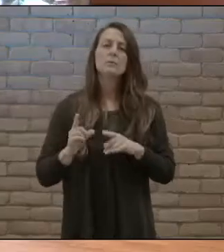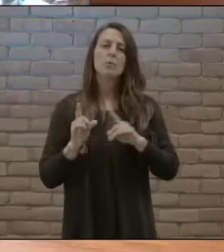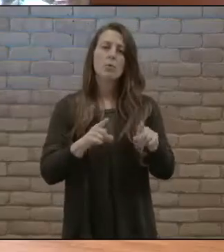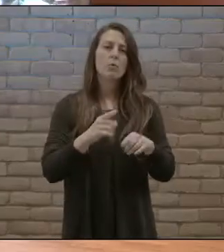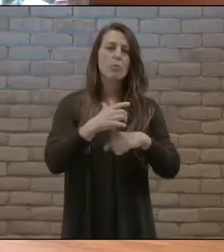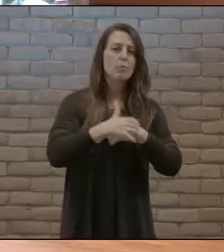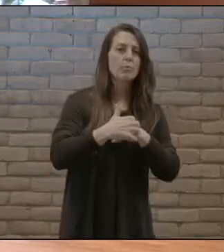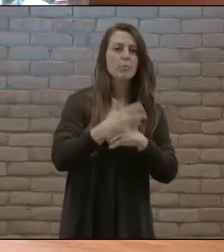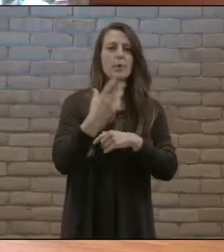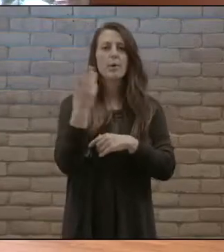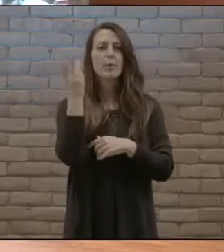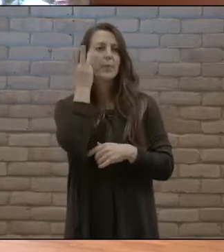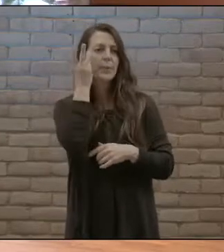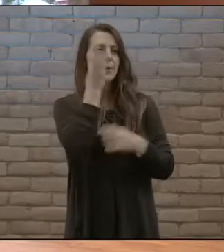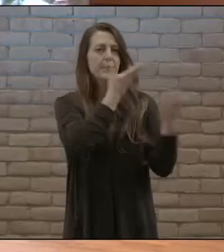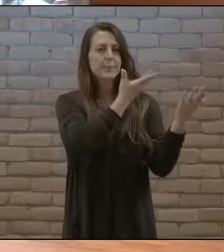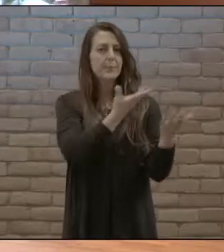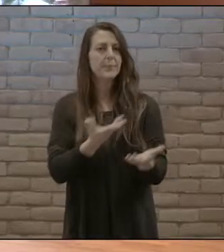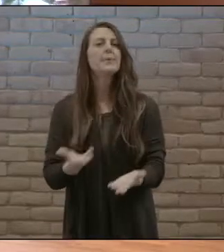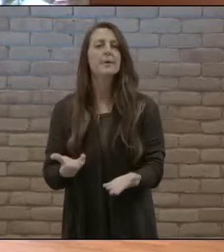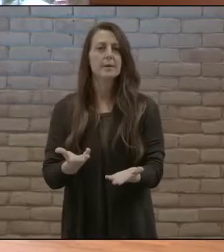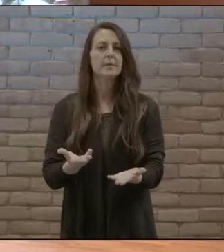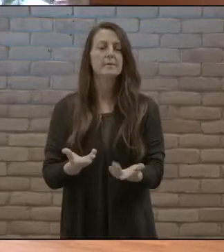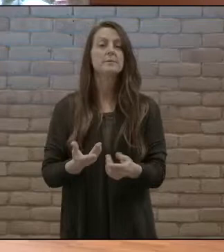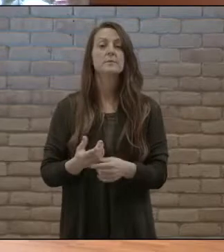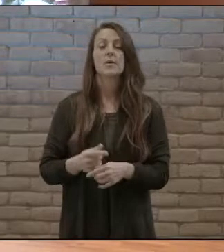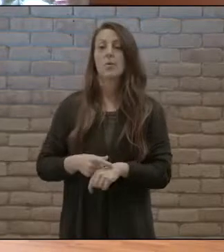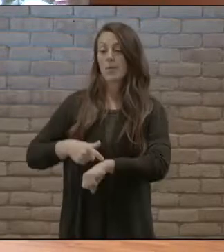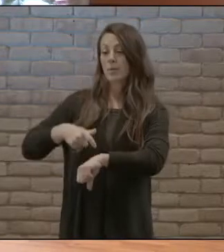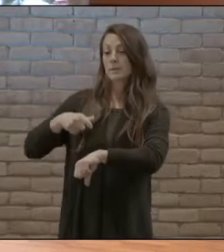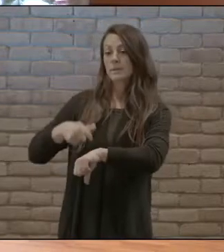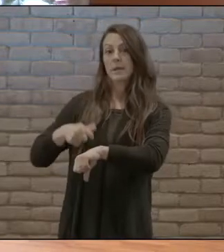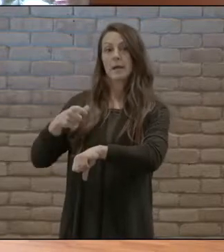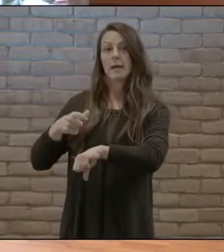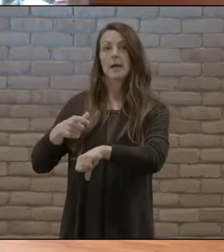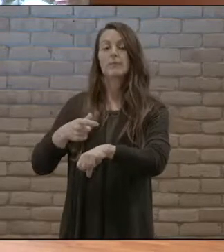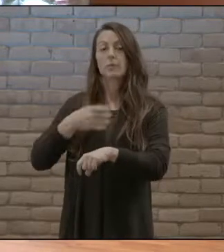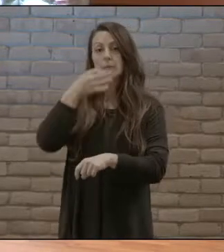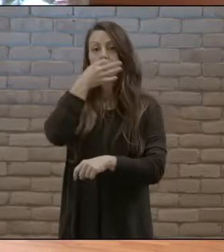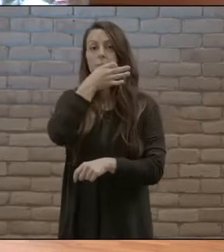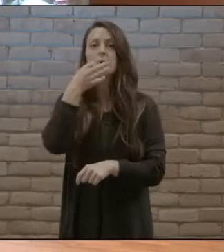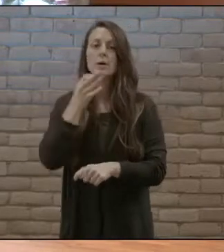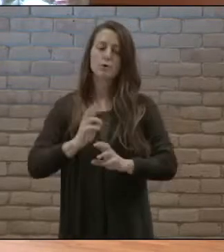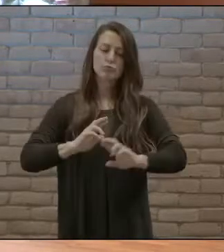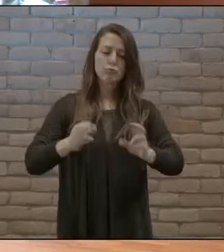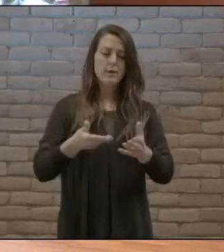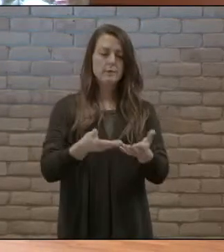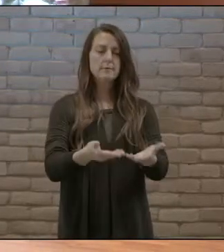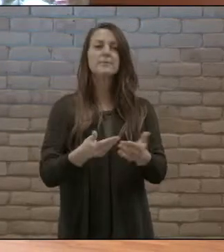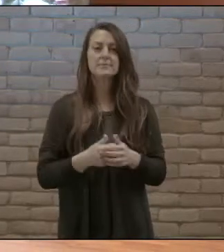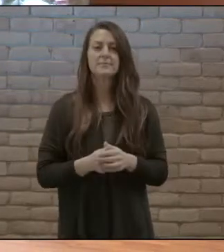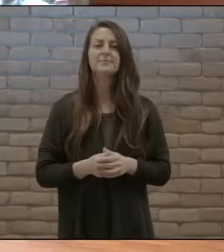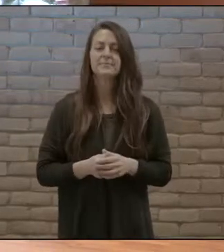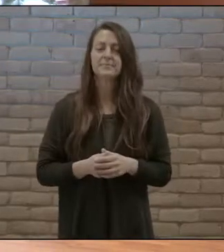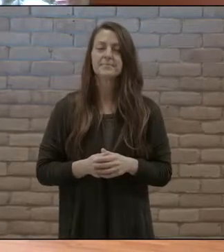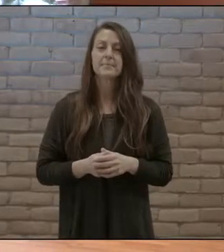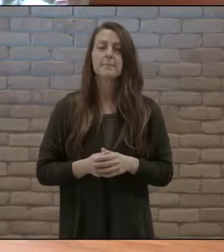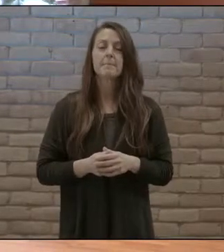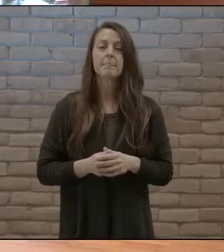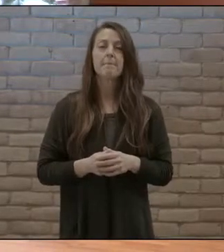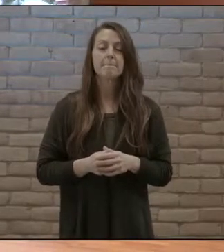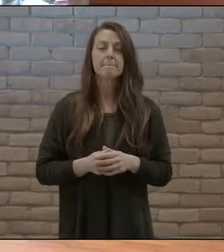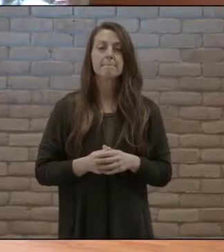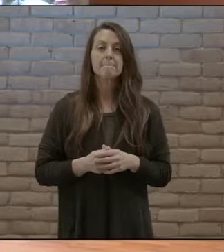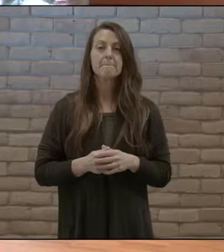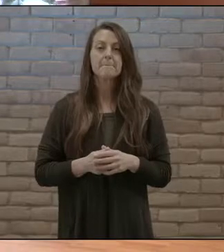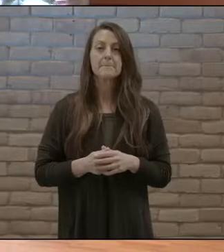them to wherever you're worshiping so that when we get to celebrate communion together and come together as a body of believers in that way, that we're